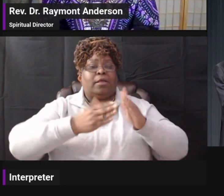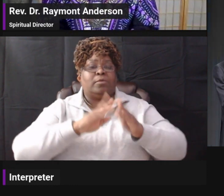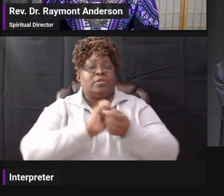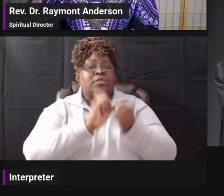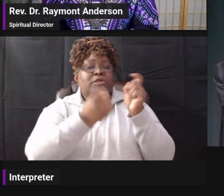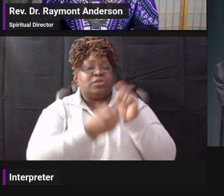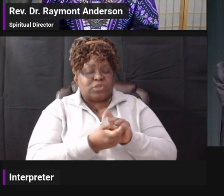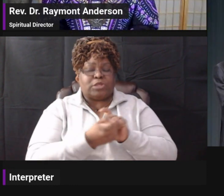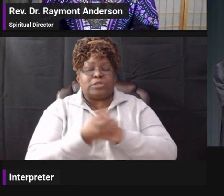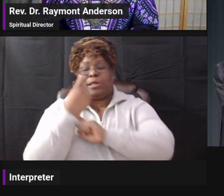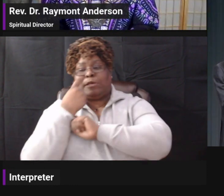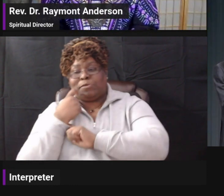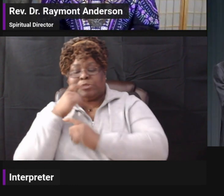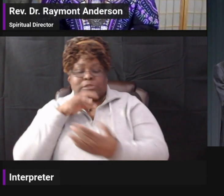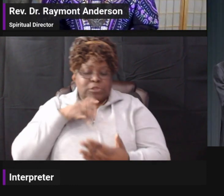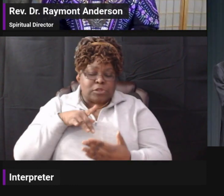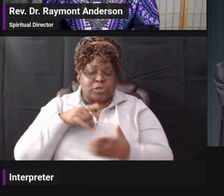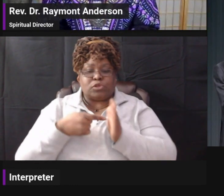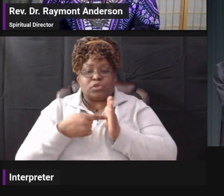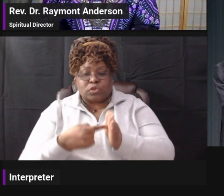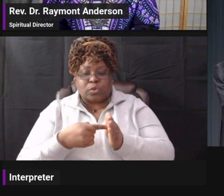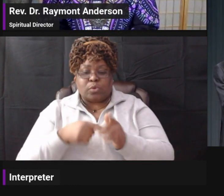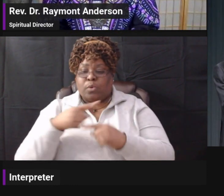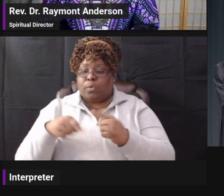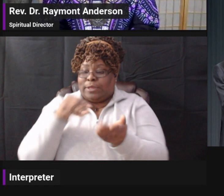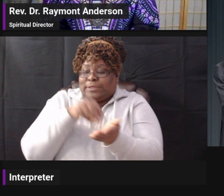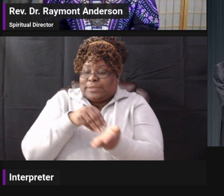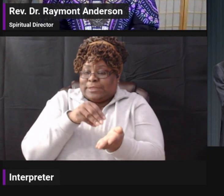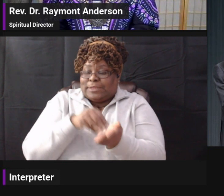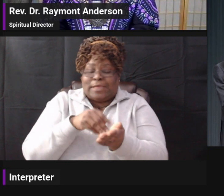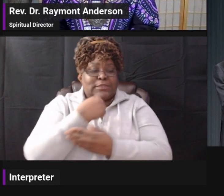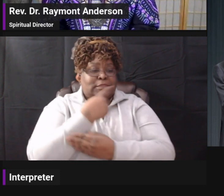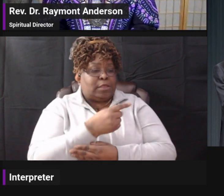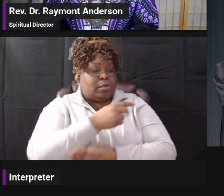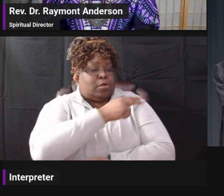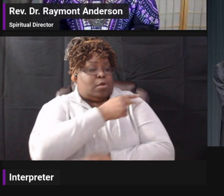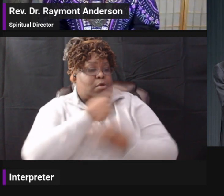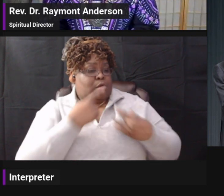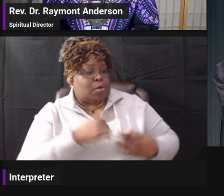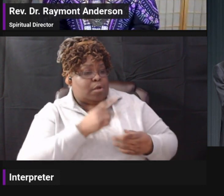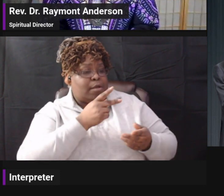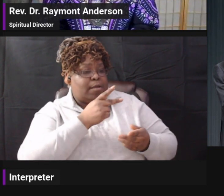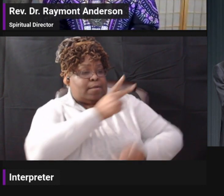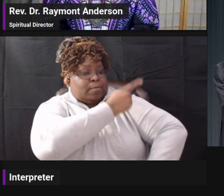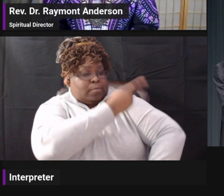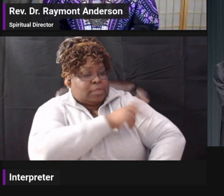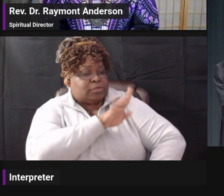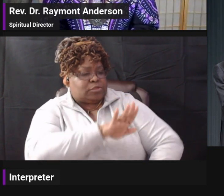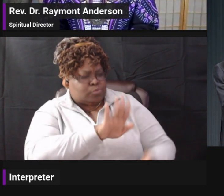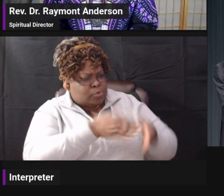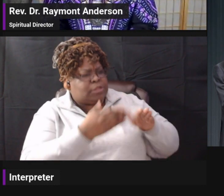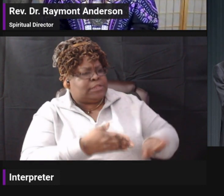a recent study showed that when doctors tell heart patients that they will die if they